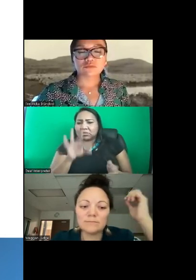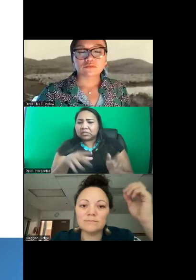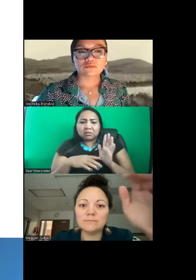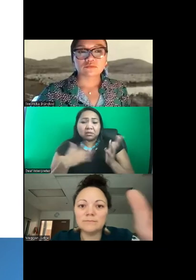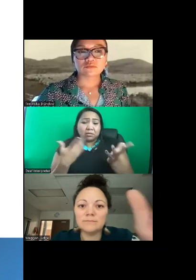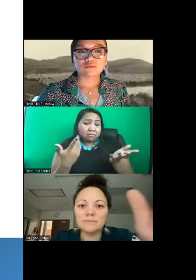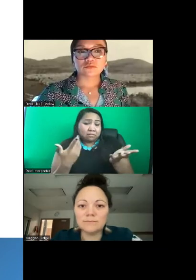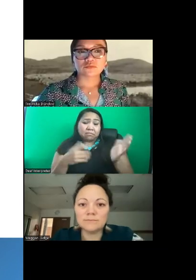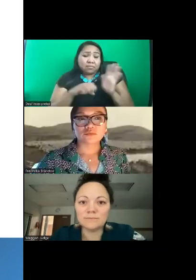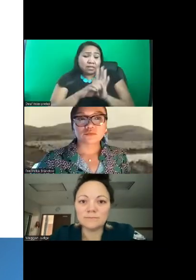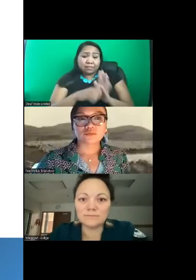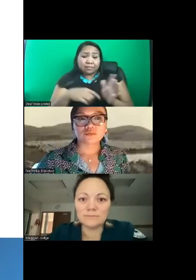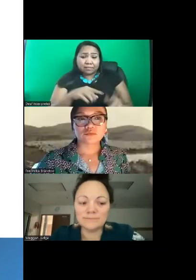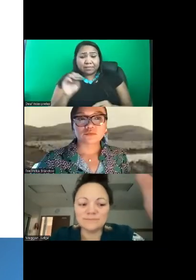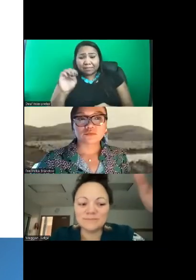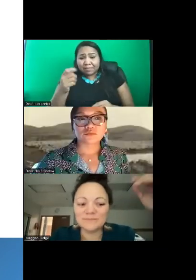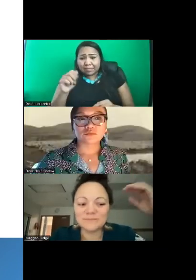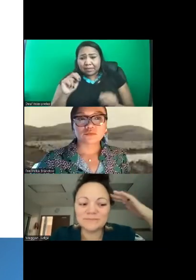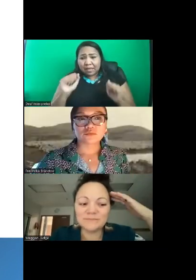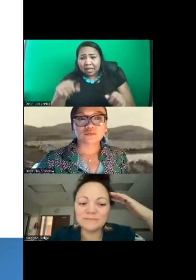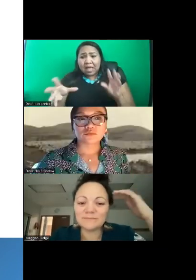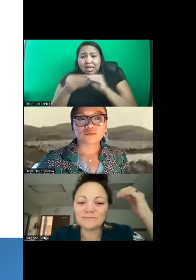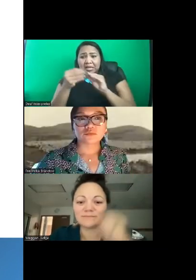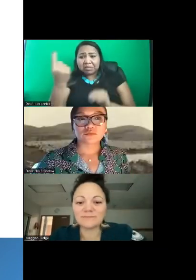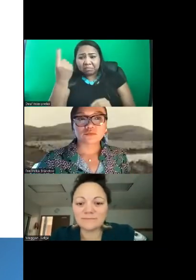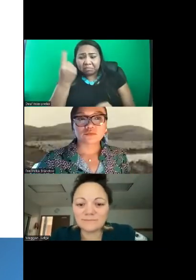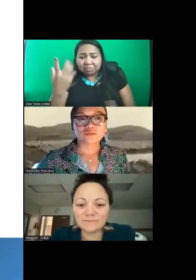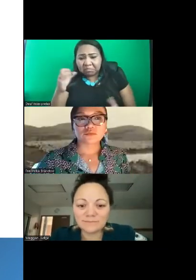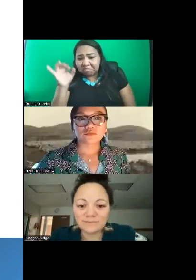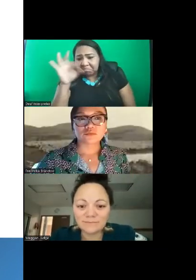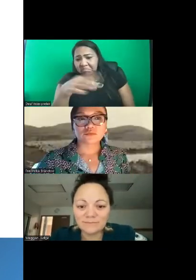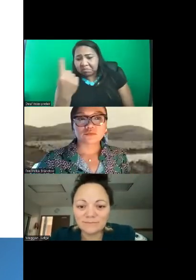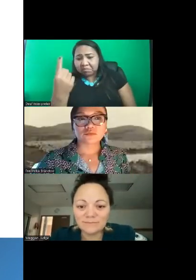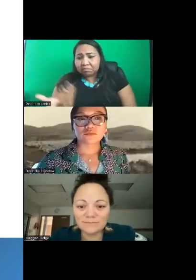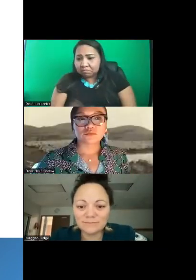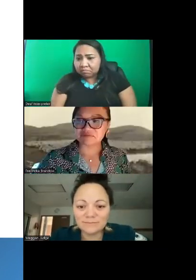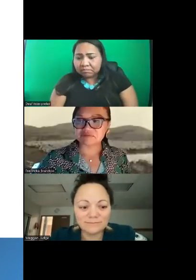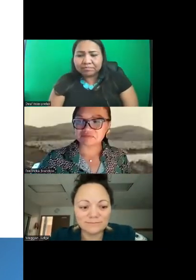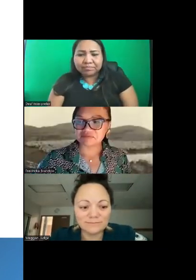that. Awesome. Thank you, Daryl. Megan.